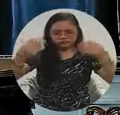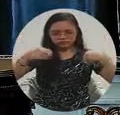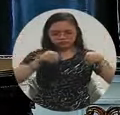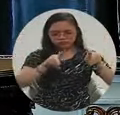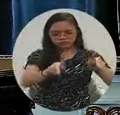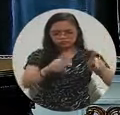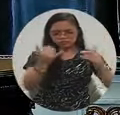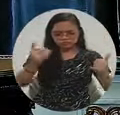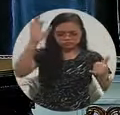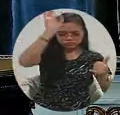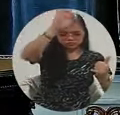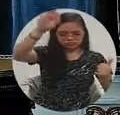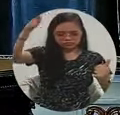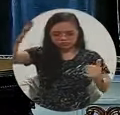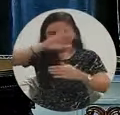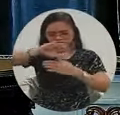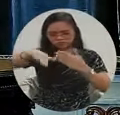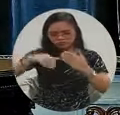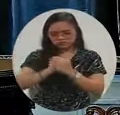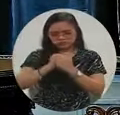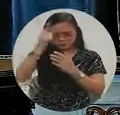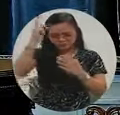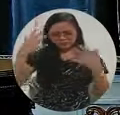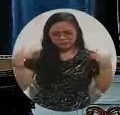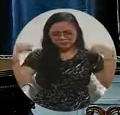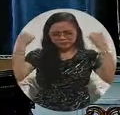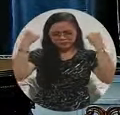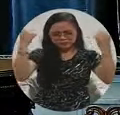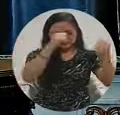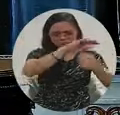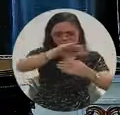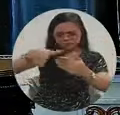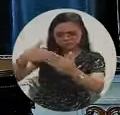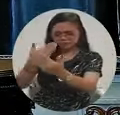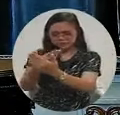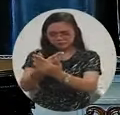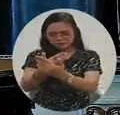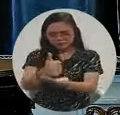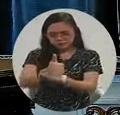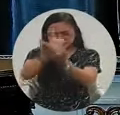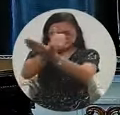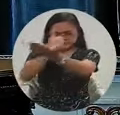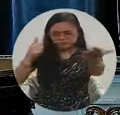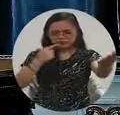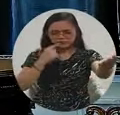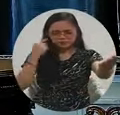the privilege of preaching. Oh God, strengthen us and help us to